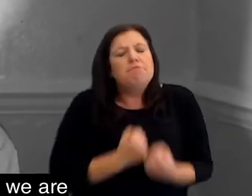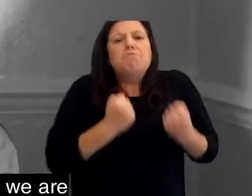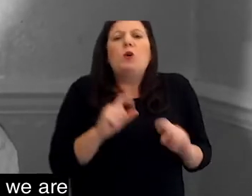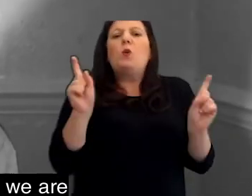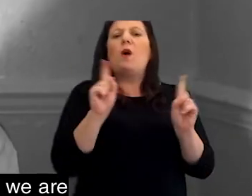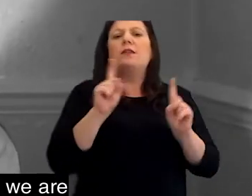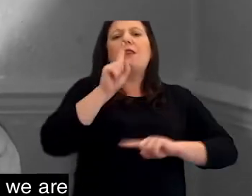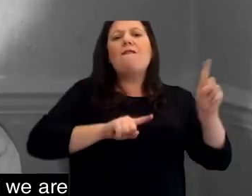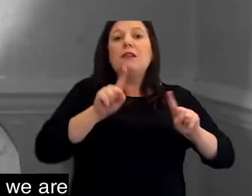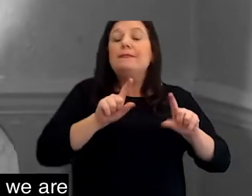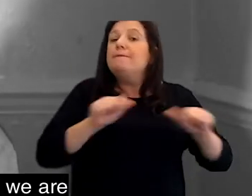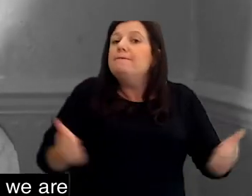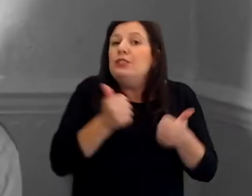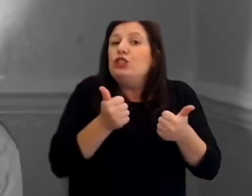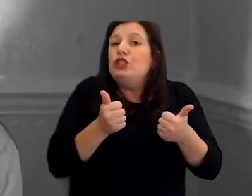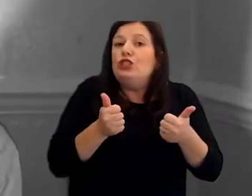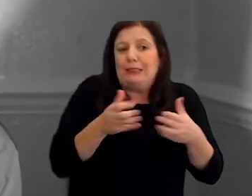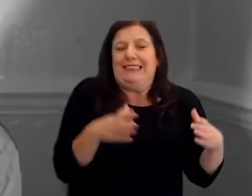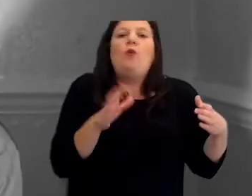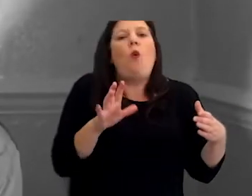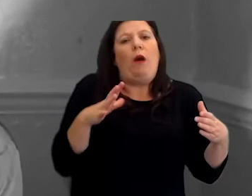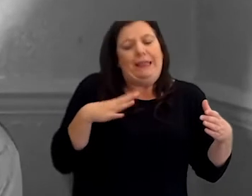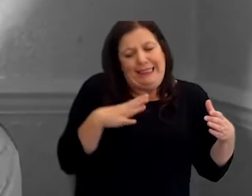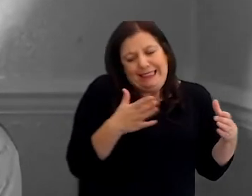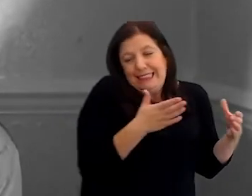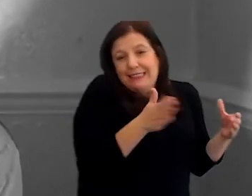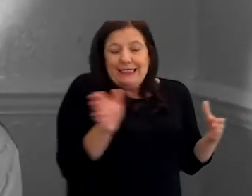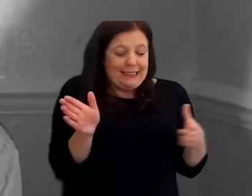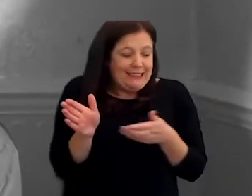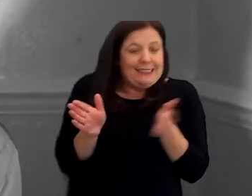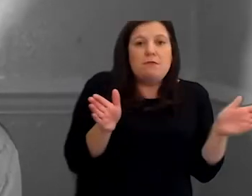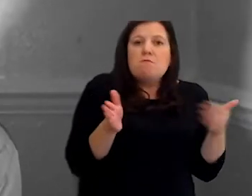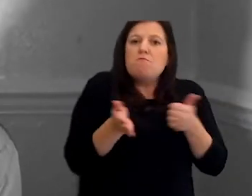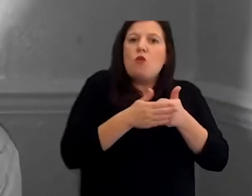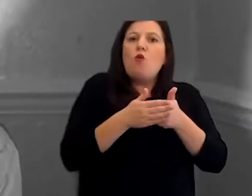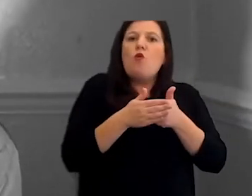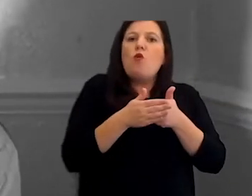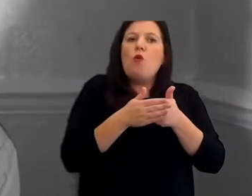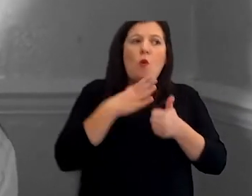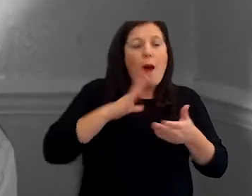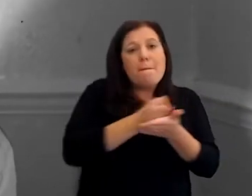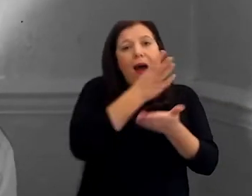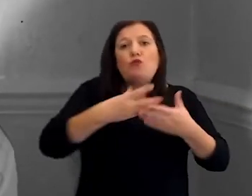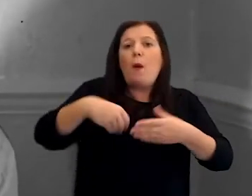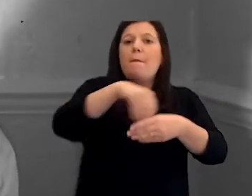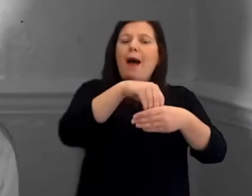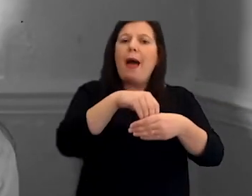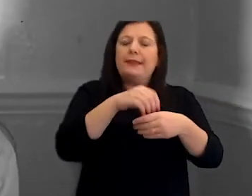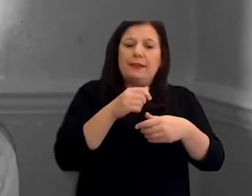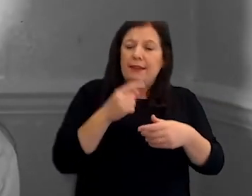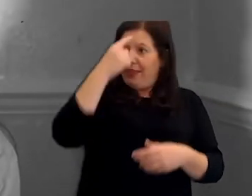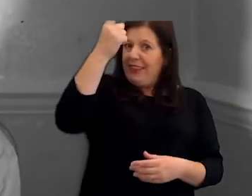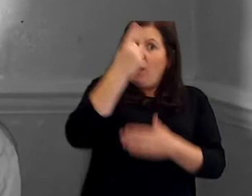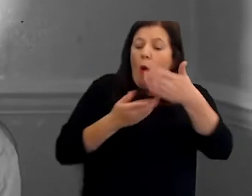being a fully inclusive performance company, and we are totally committed to supporting our members to see beyond the